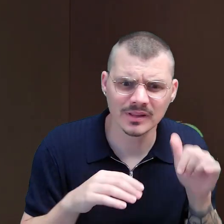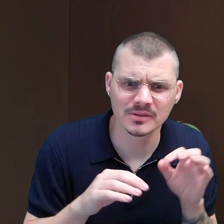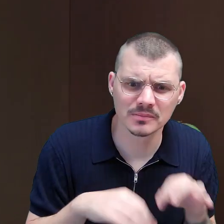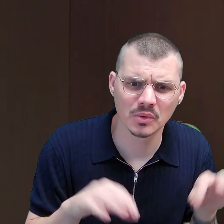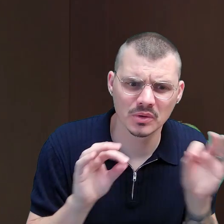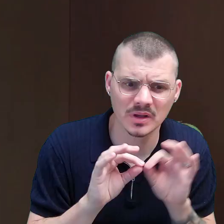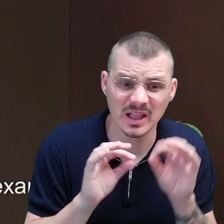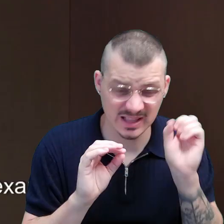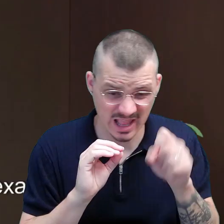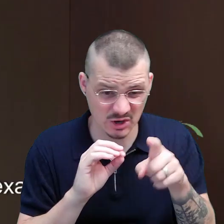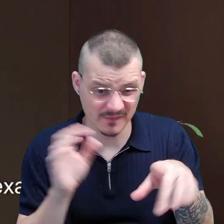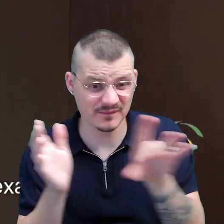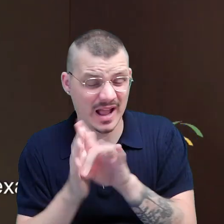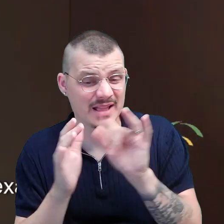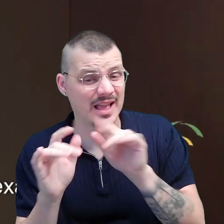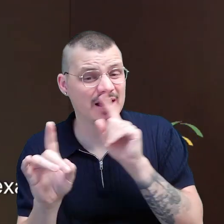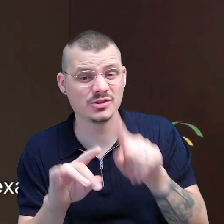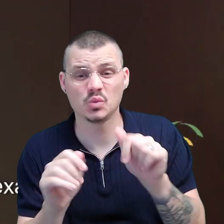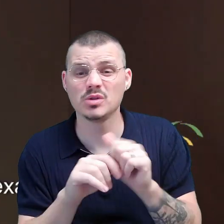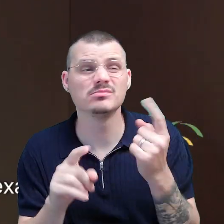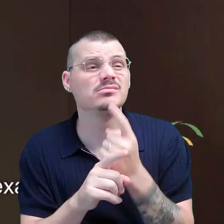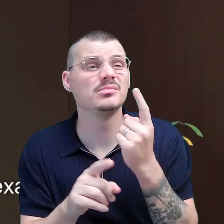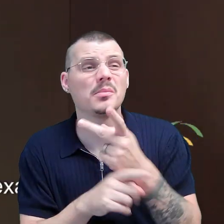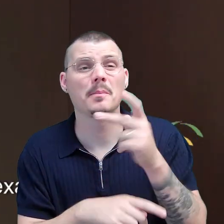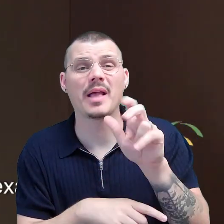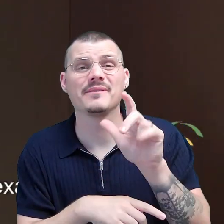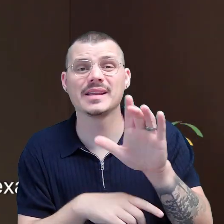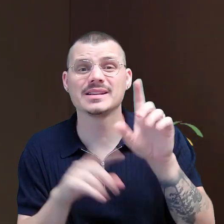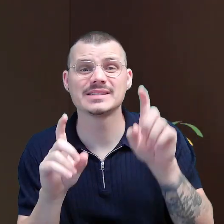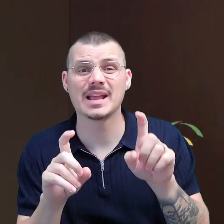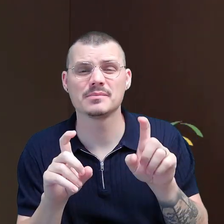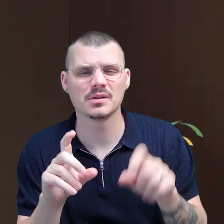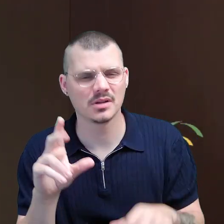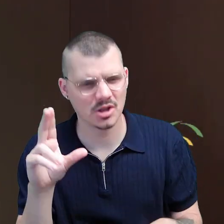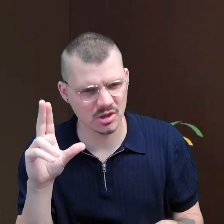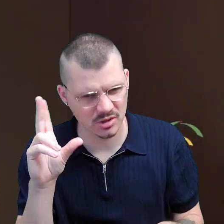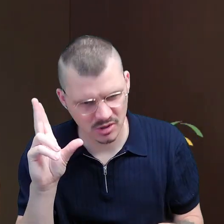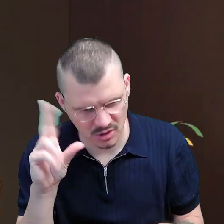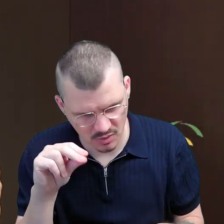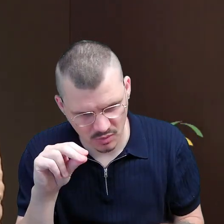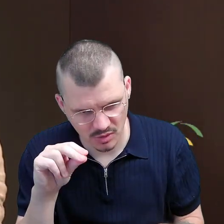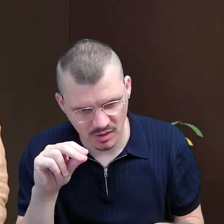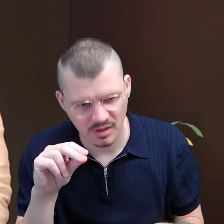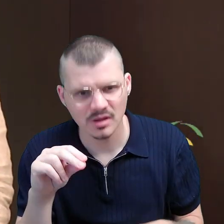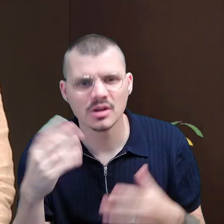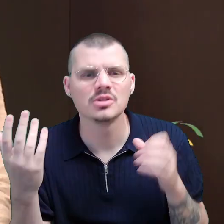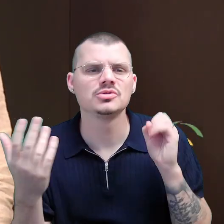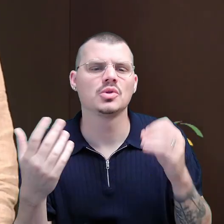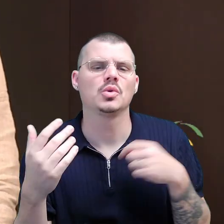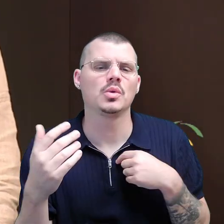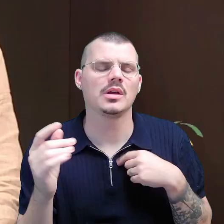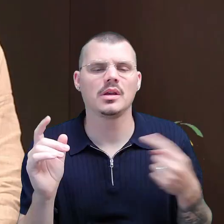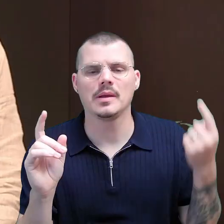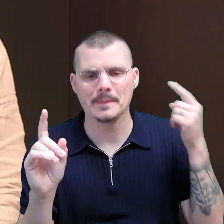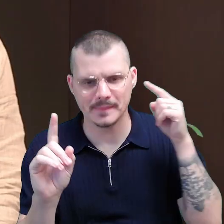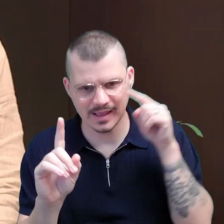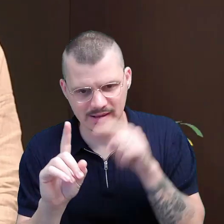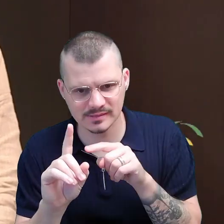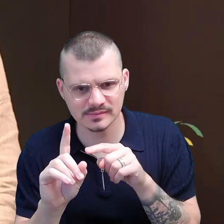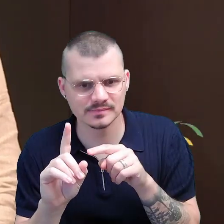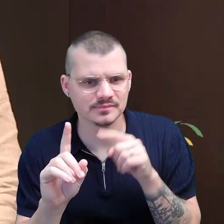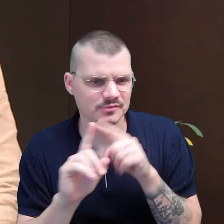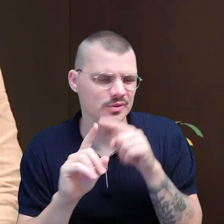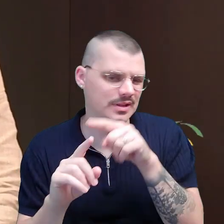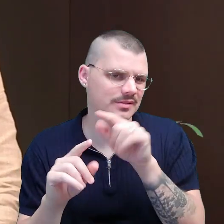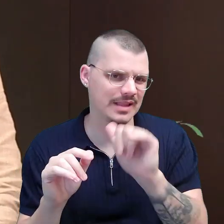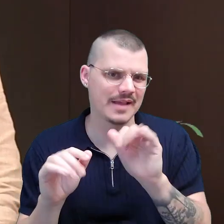that's relevant. And can you find that with a typical pelvic exam? No. So we come back to